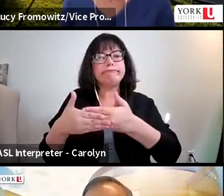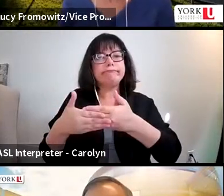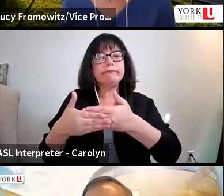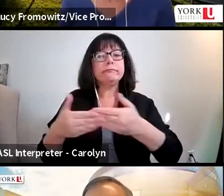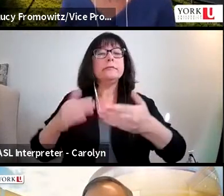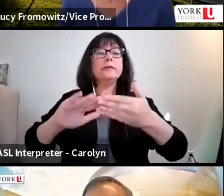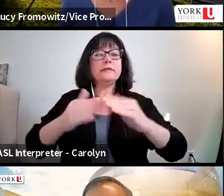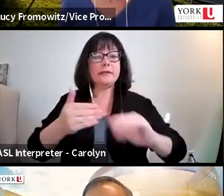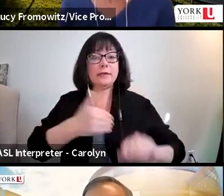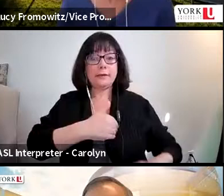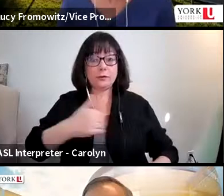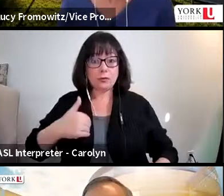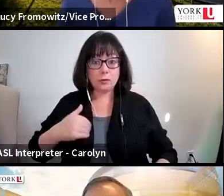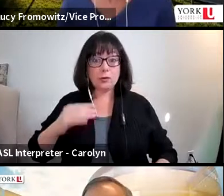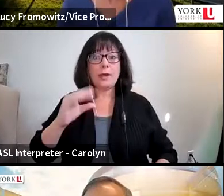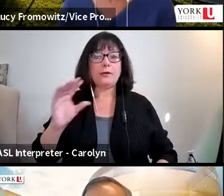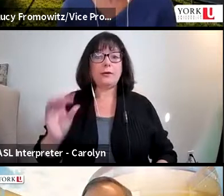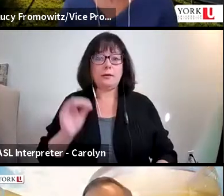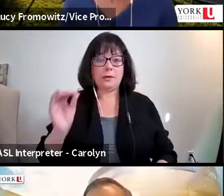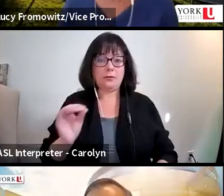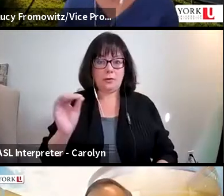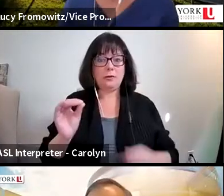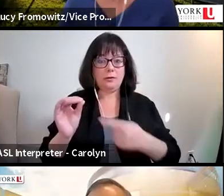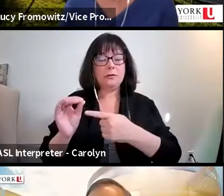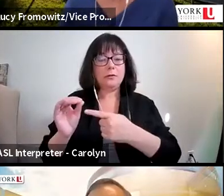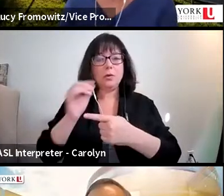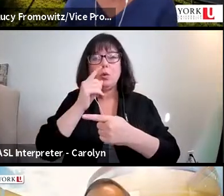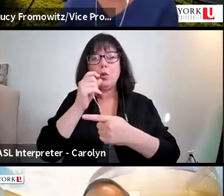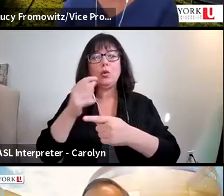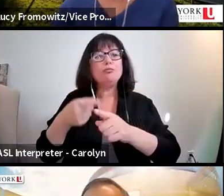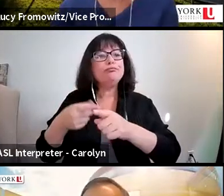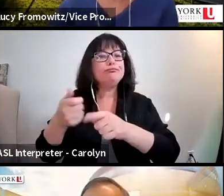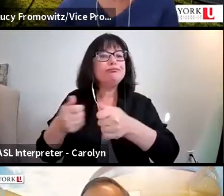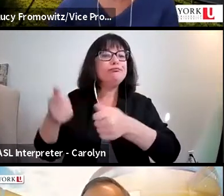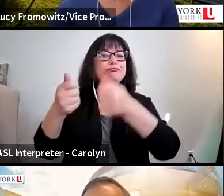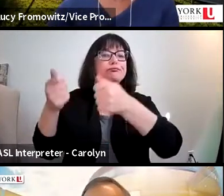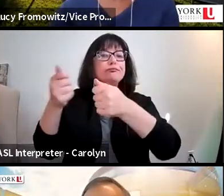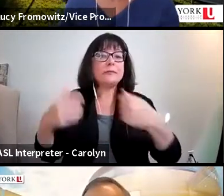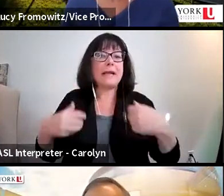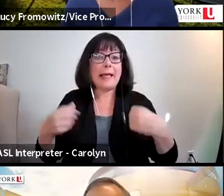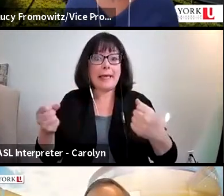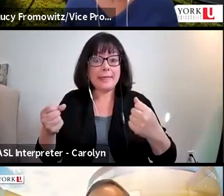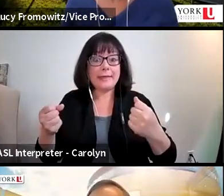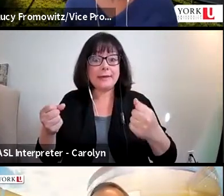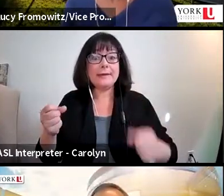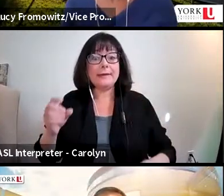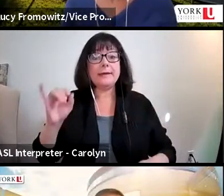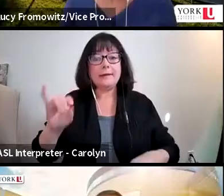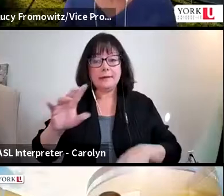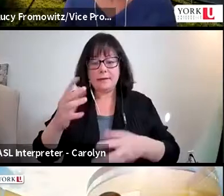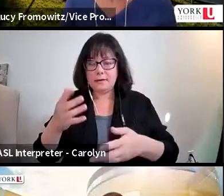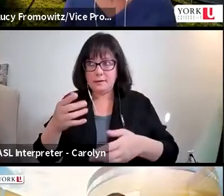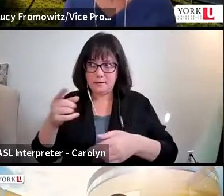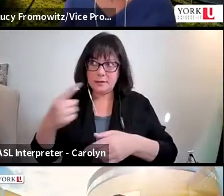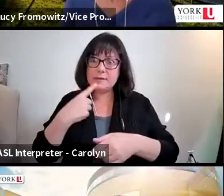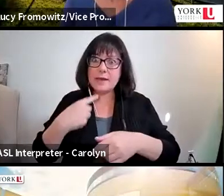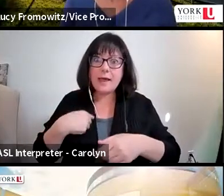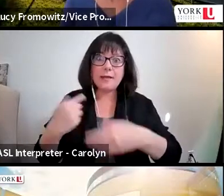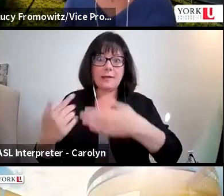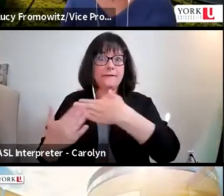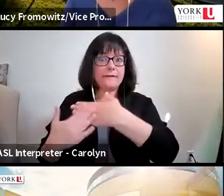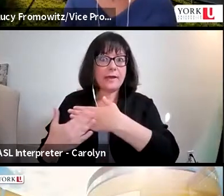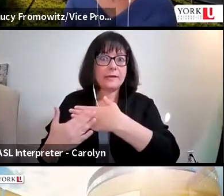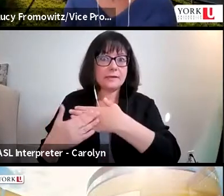the province as healthcare professionals and take advice from them about what is